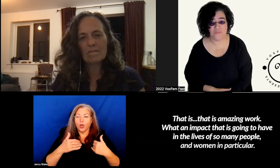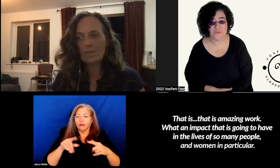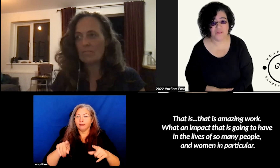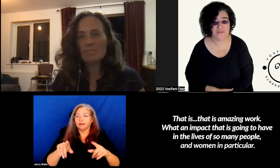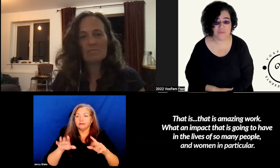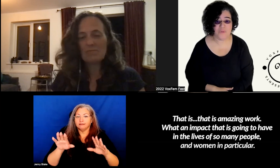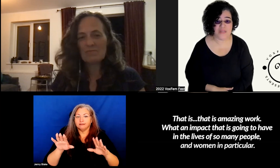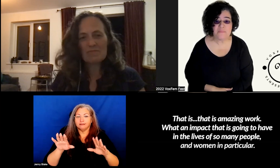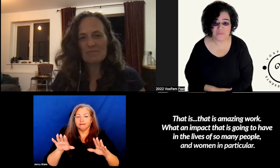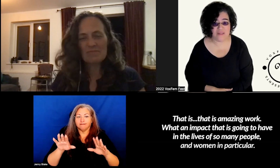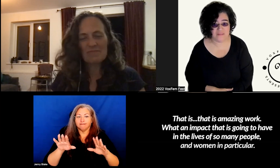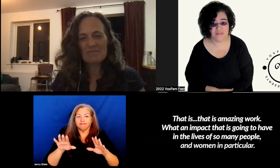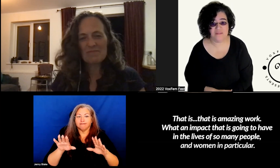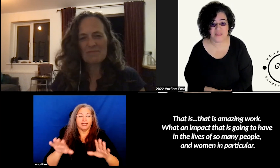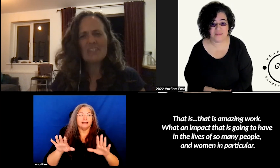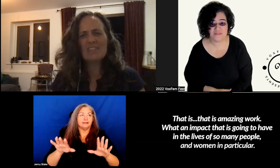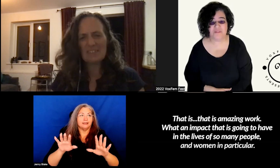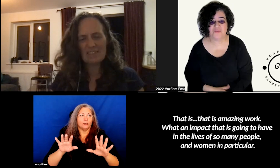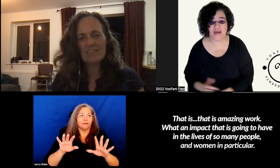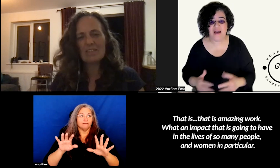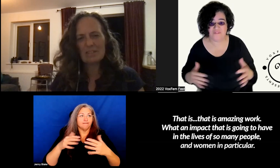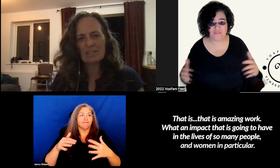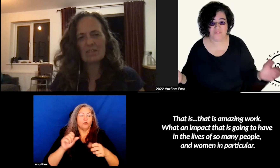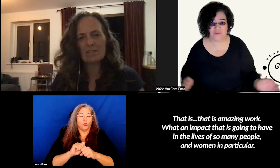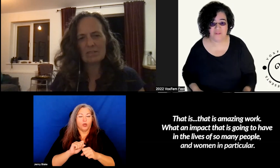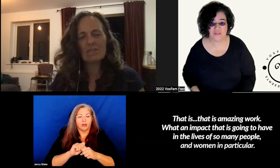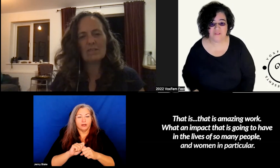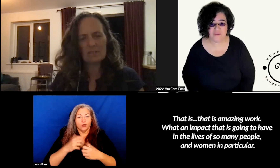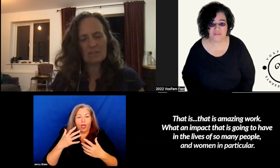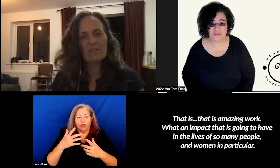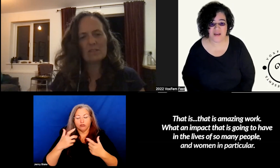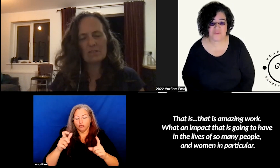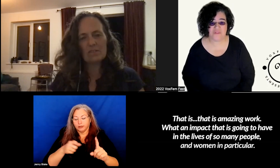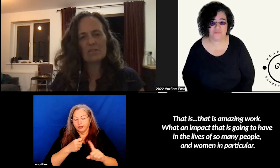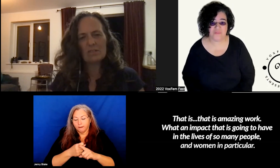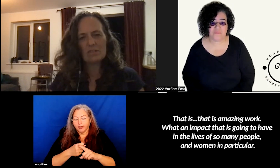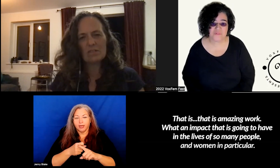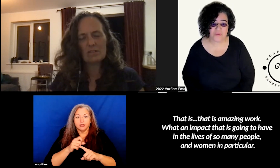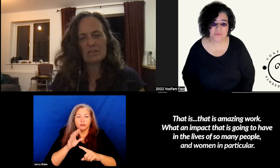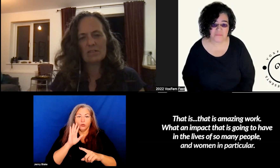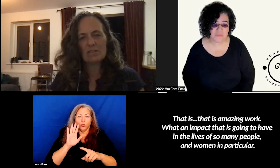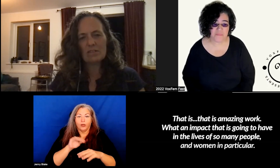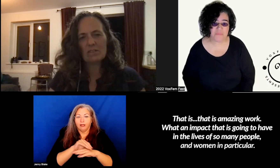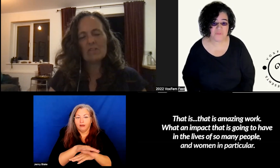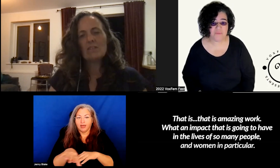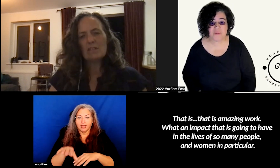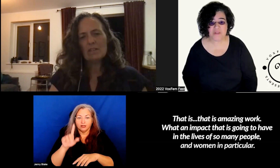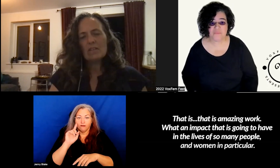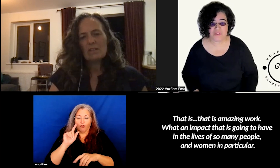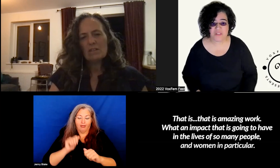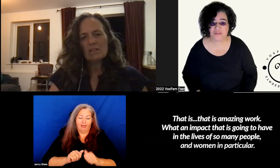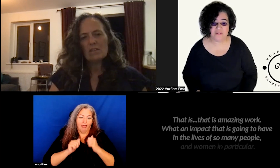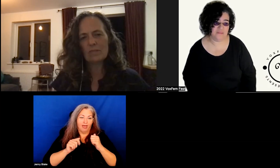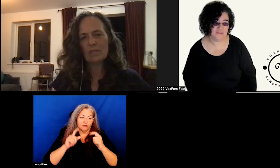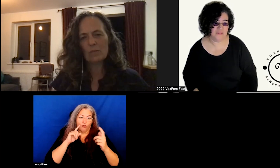amazing work, but what an impact that is going to have in the lives of so many, many people, and women